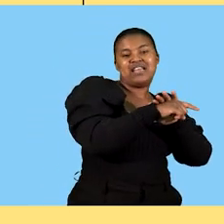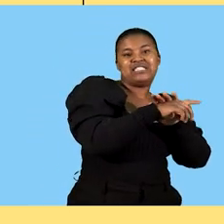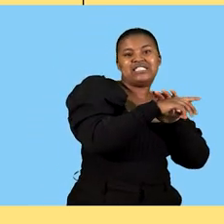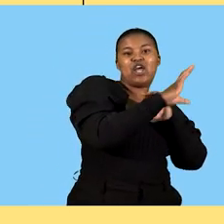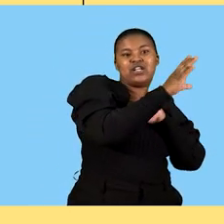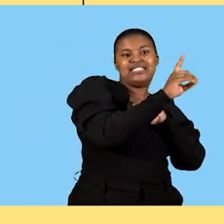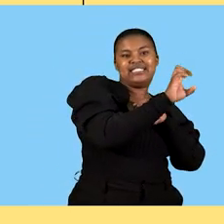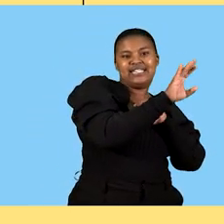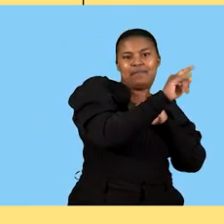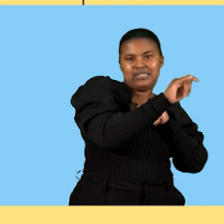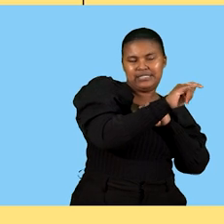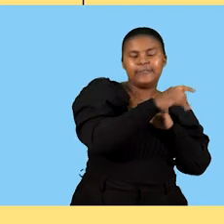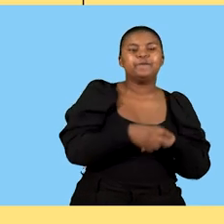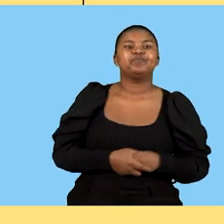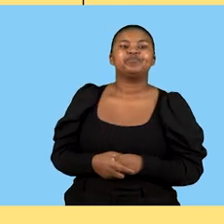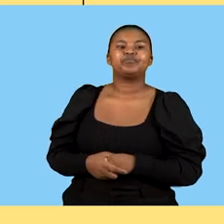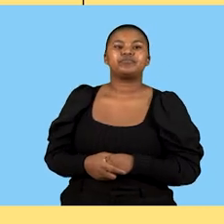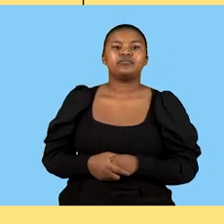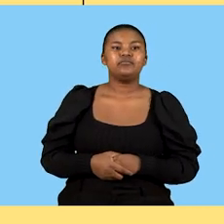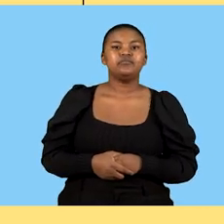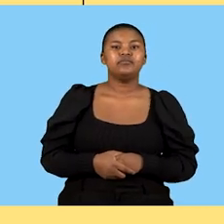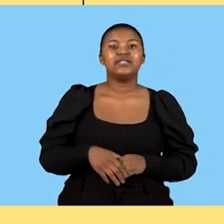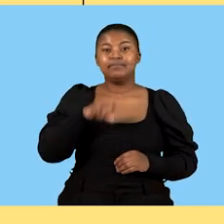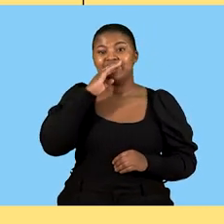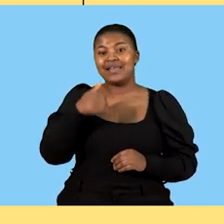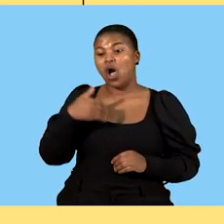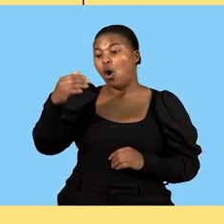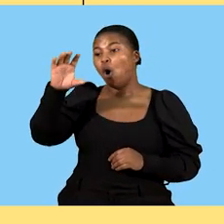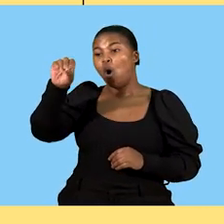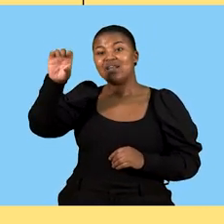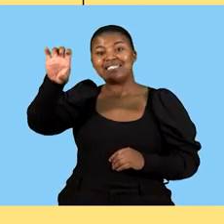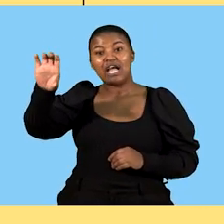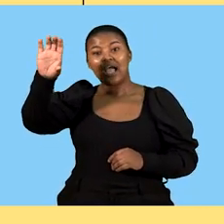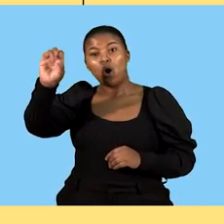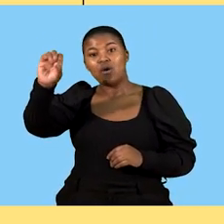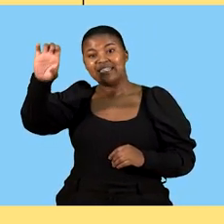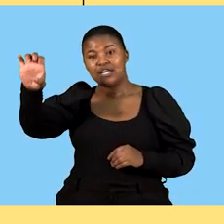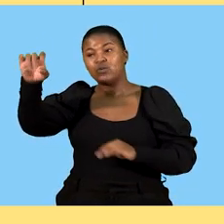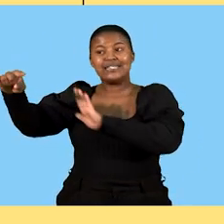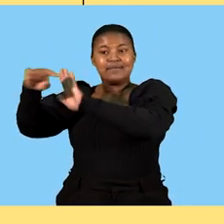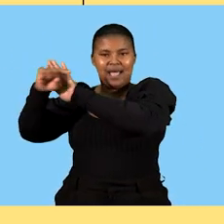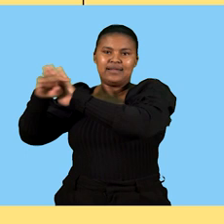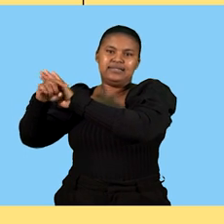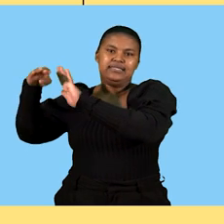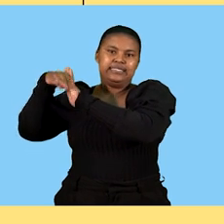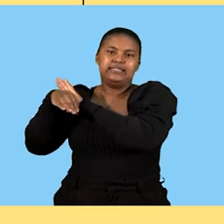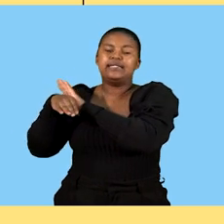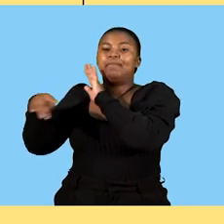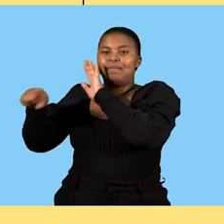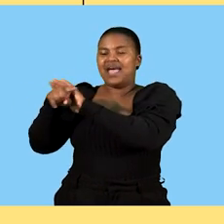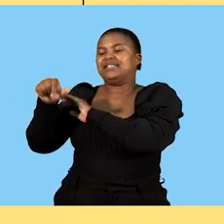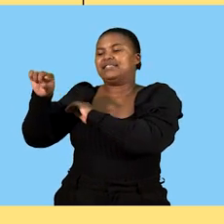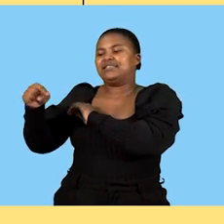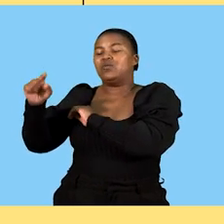our telephone. So we come here, we say telephone. And remember, this is an expense. So we're coming